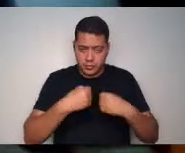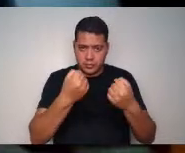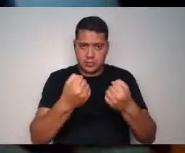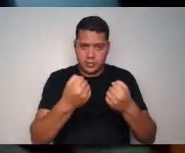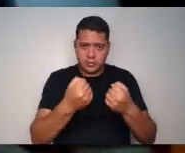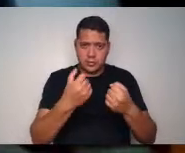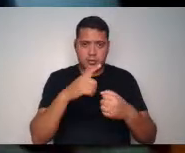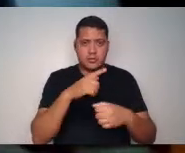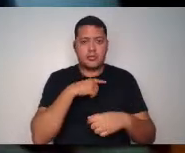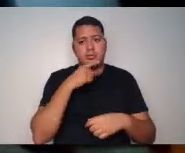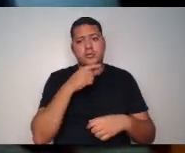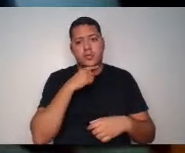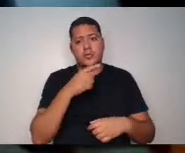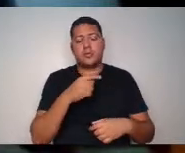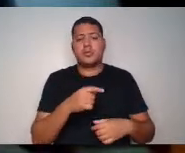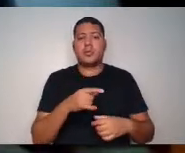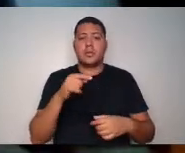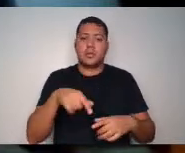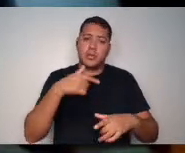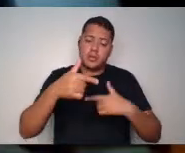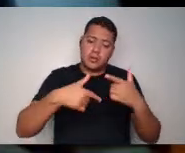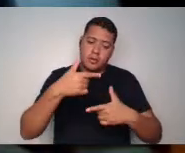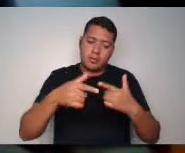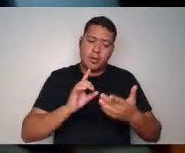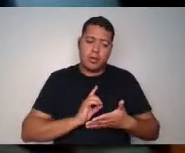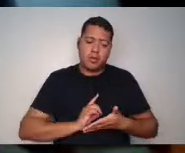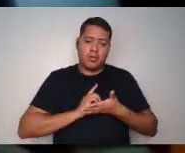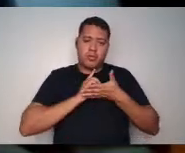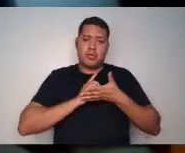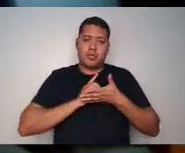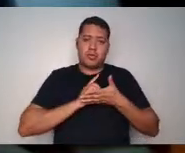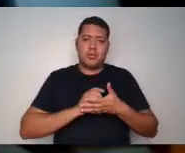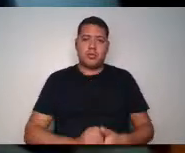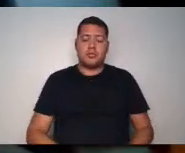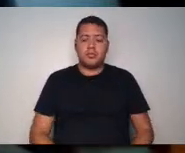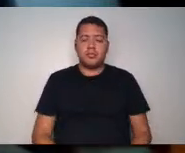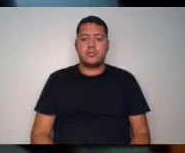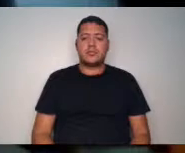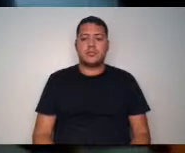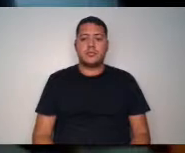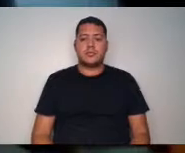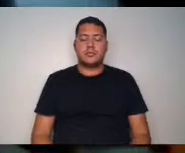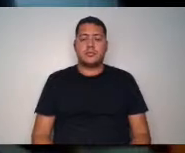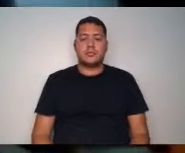and in defending workers' rights and this dignified work.